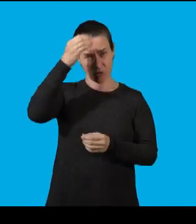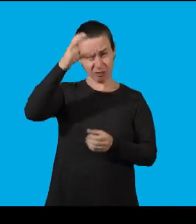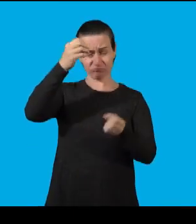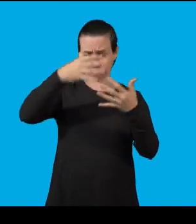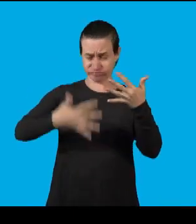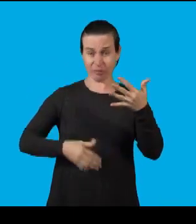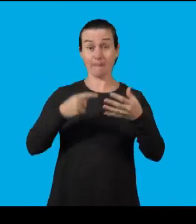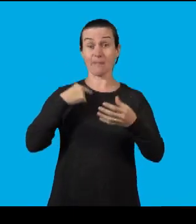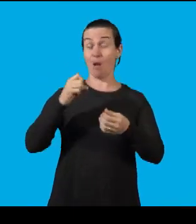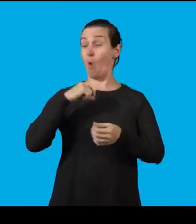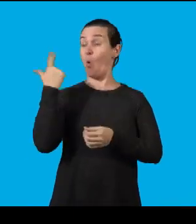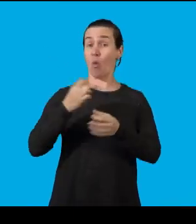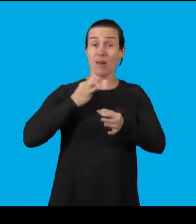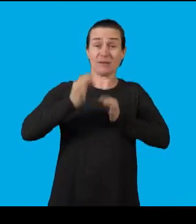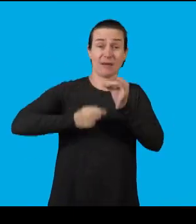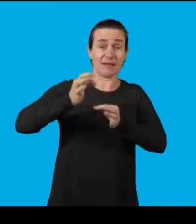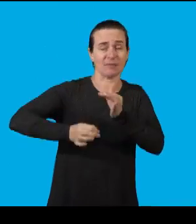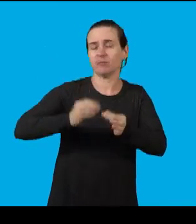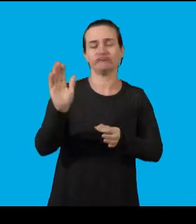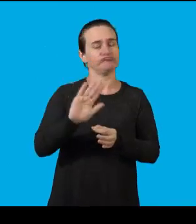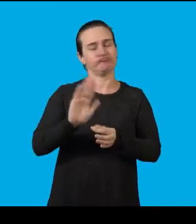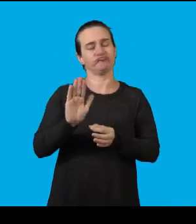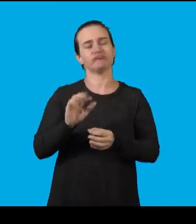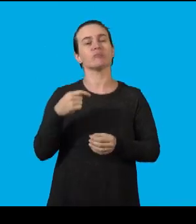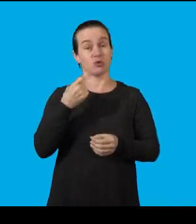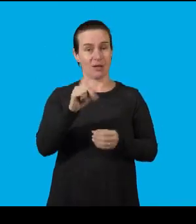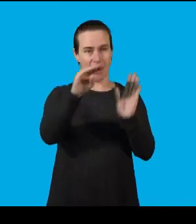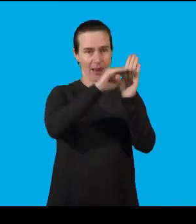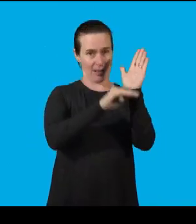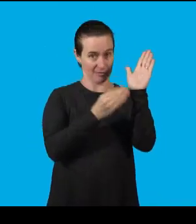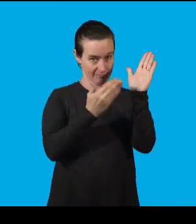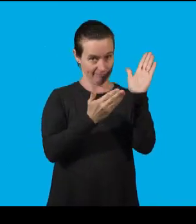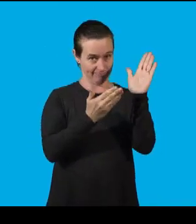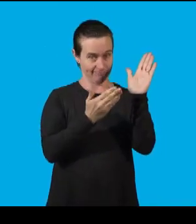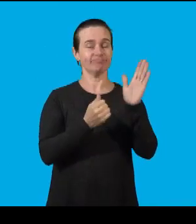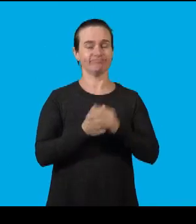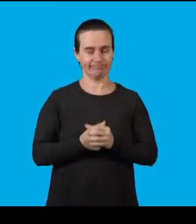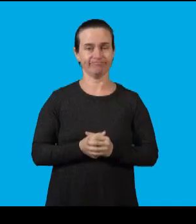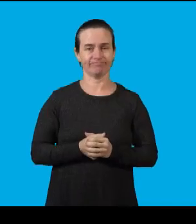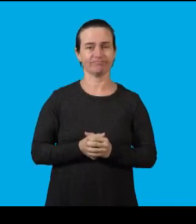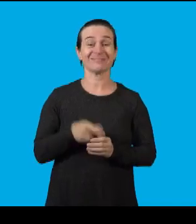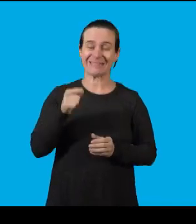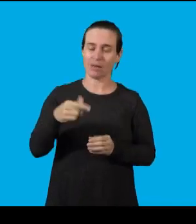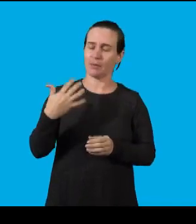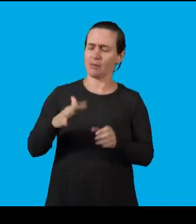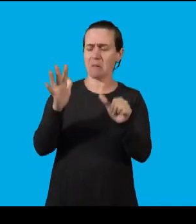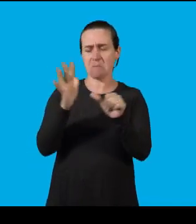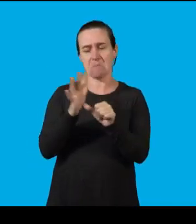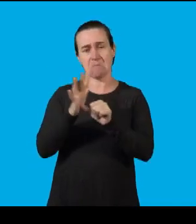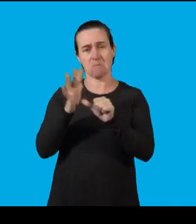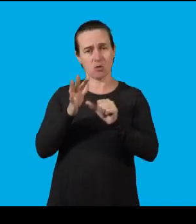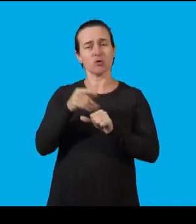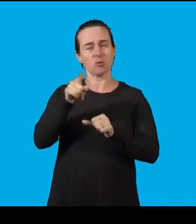historical concepts. I'm not going to go over all of them because I have given them to you there. As I said, it is